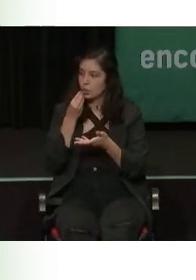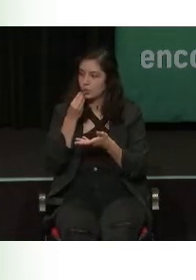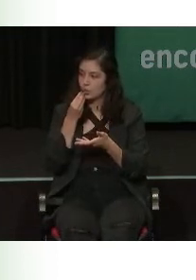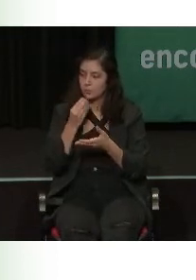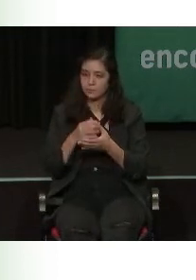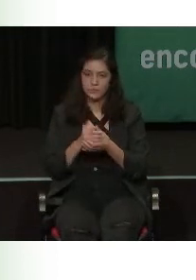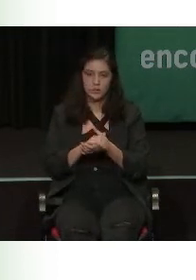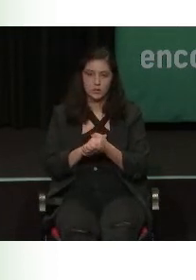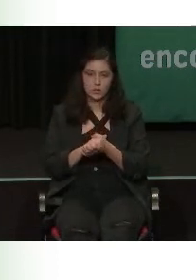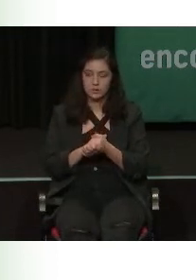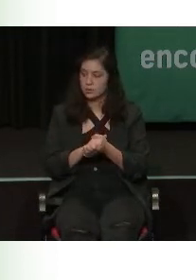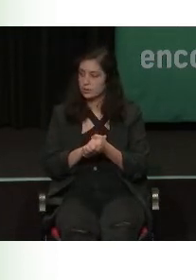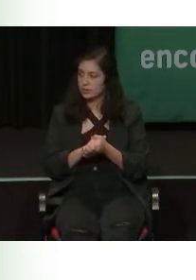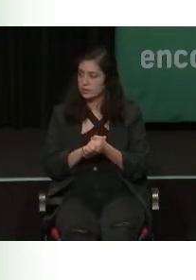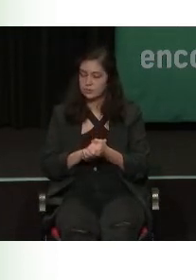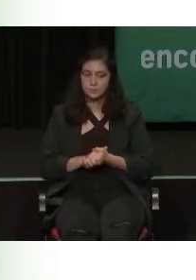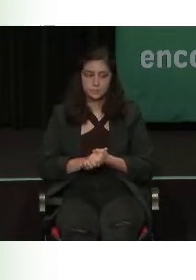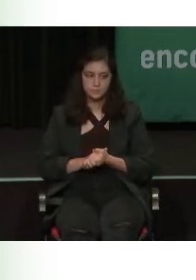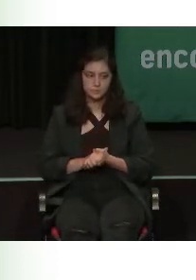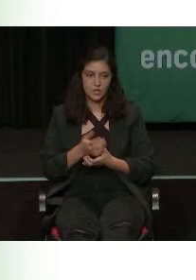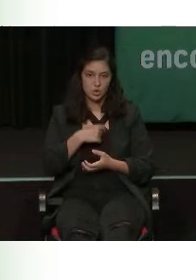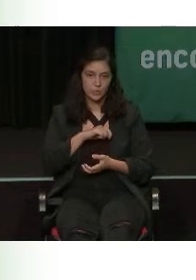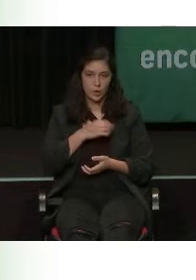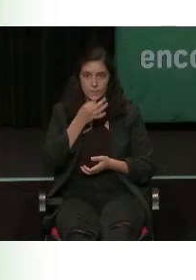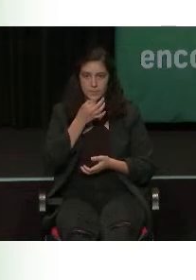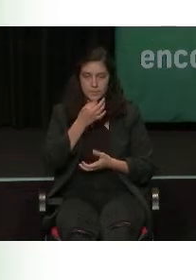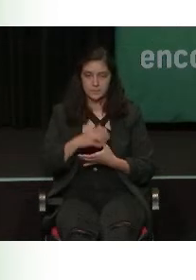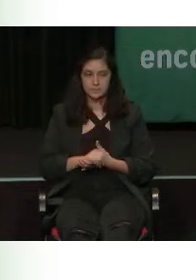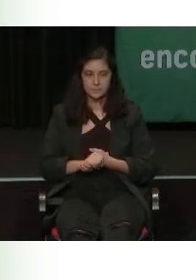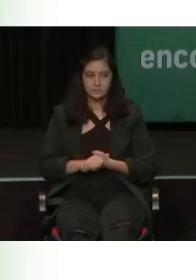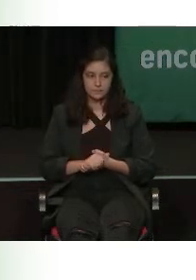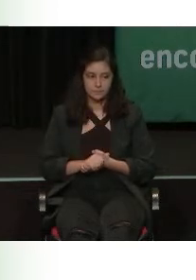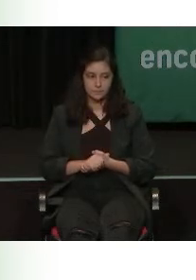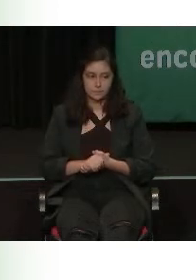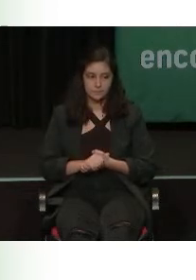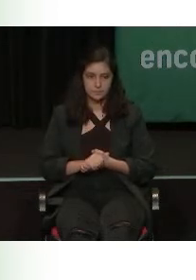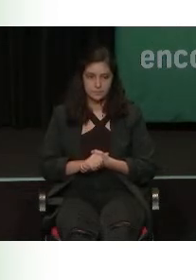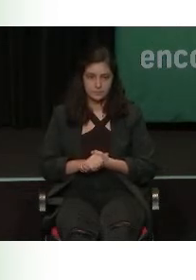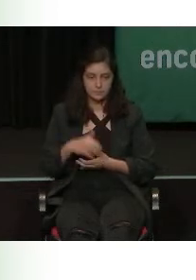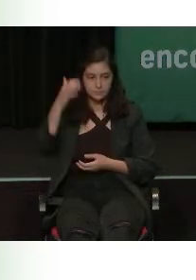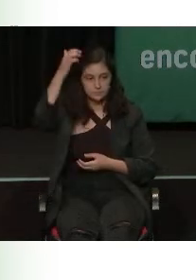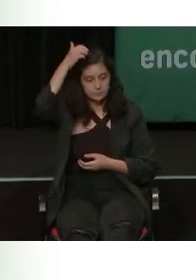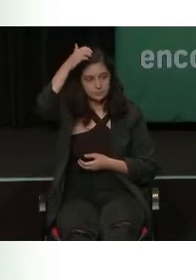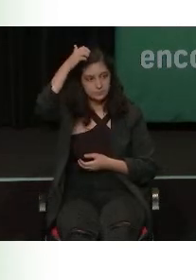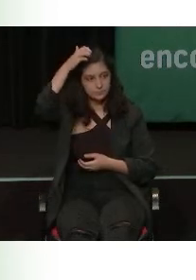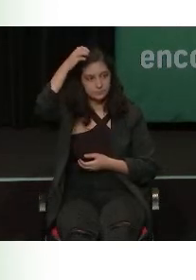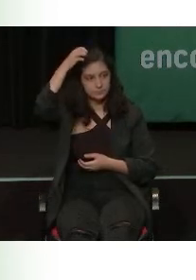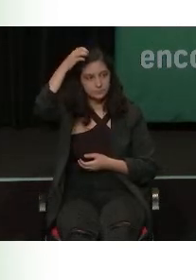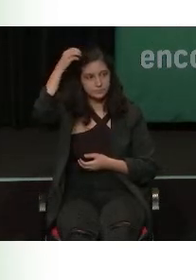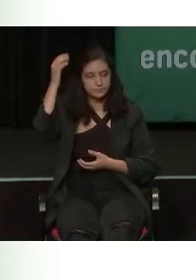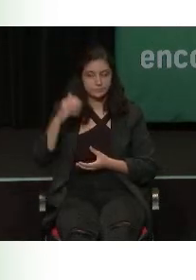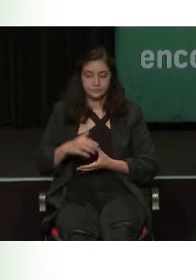preço, razão pela qual ele decidiu destinar tratamento contra a hepatite C, em oferta gratuita ao povo